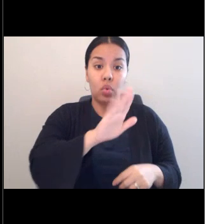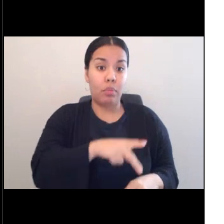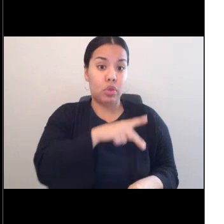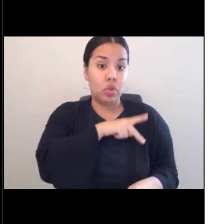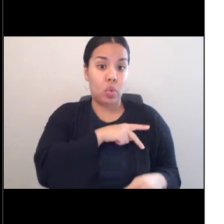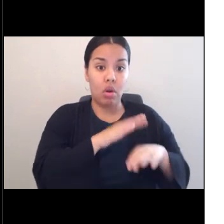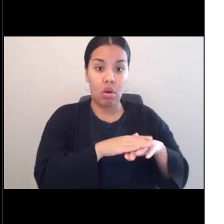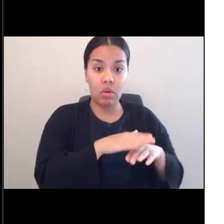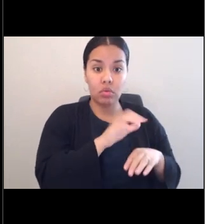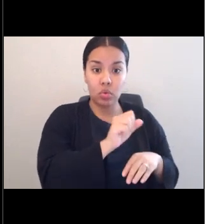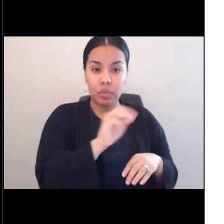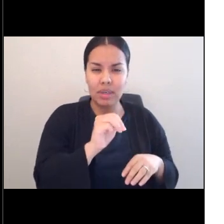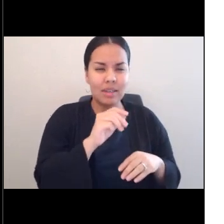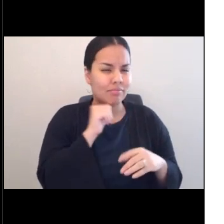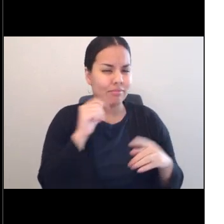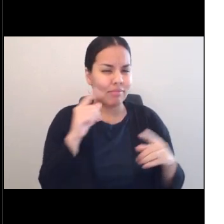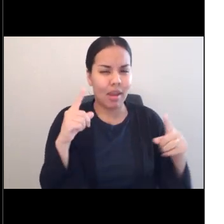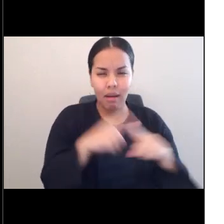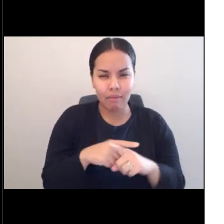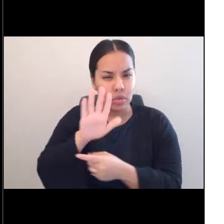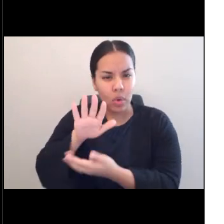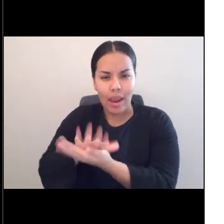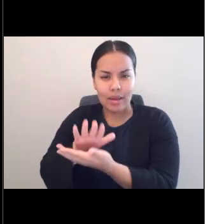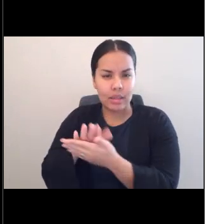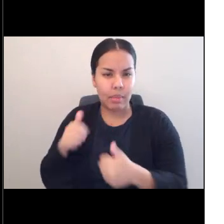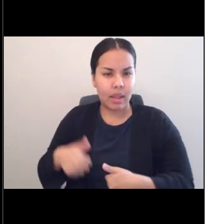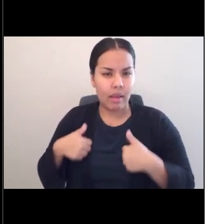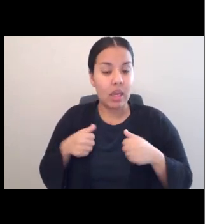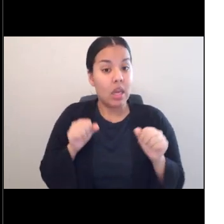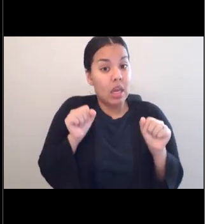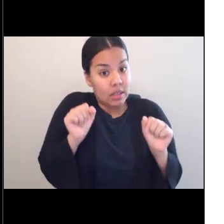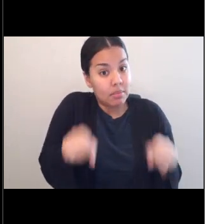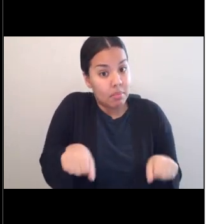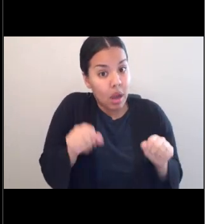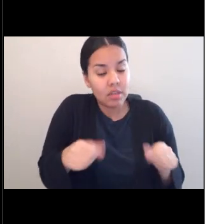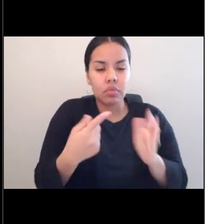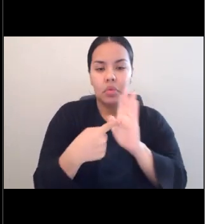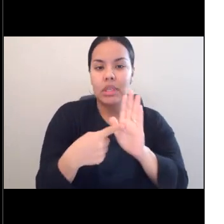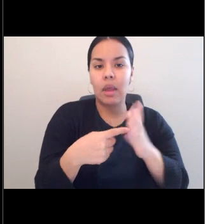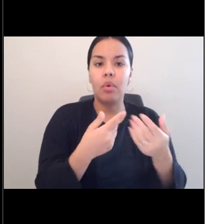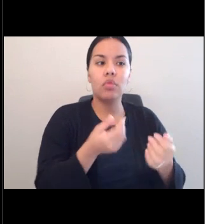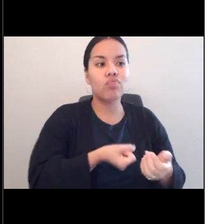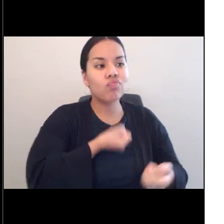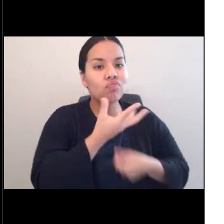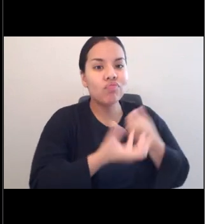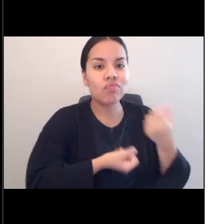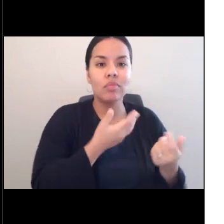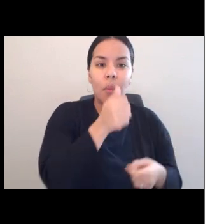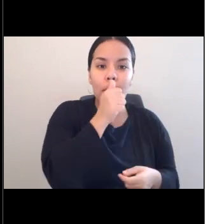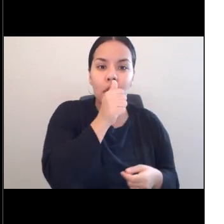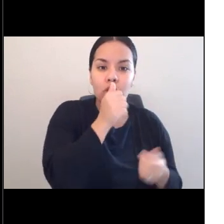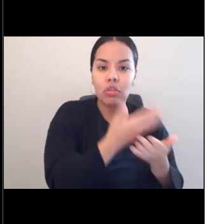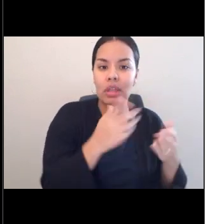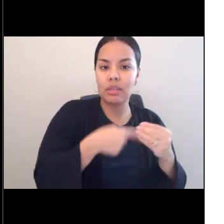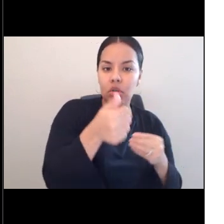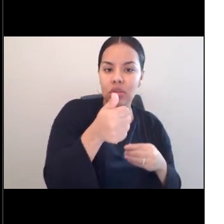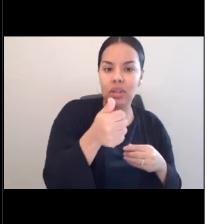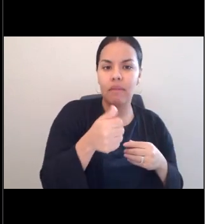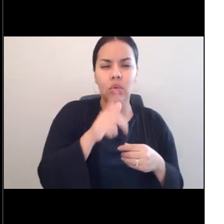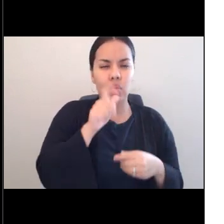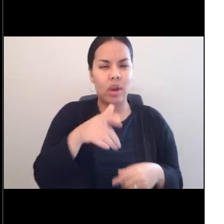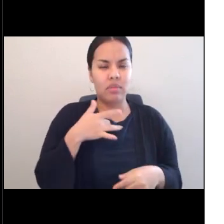not in conflict with your academic life. So it's possible to, for instance, share personal things about yourself, and you don't have to feel like this is in conflict with